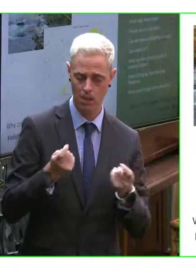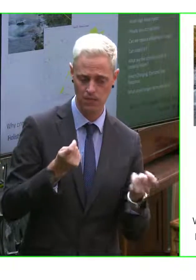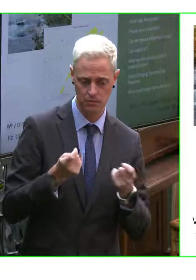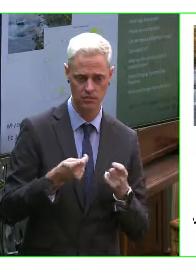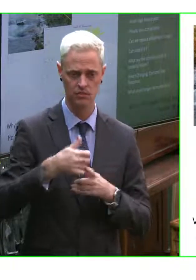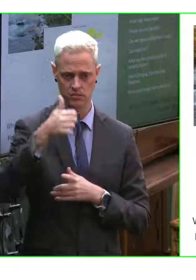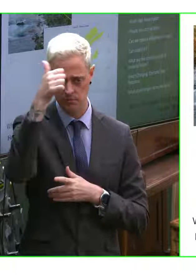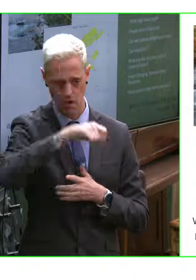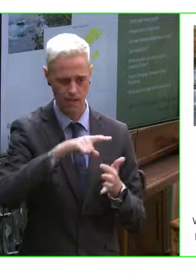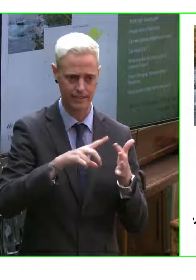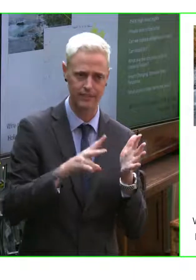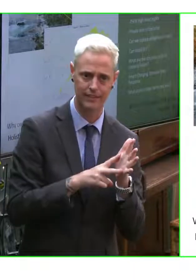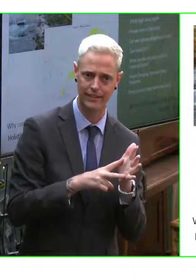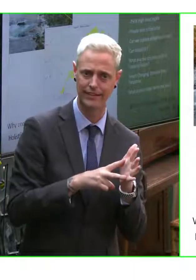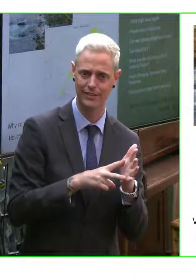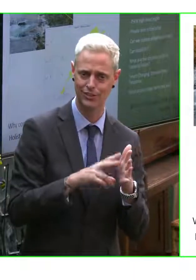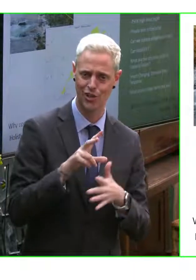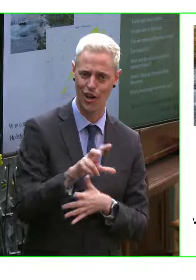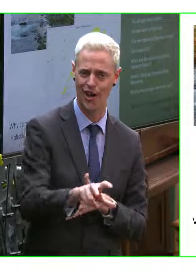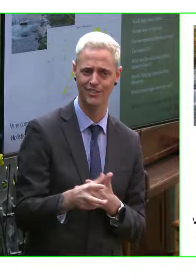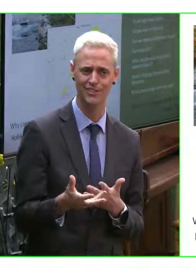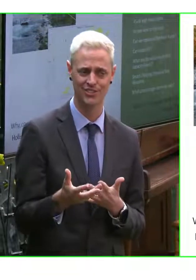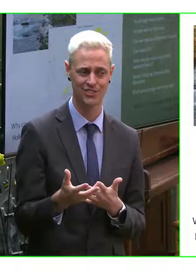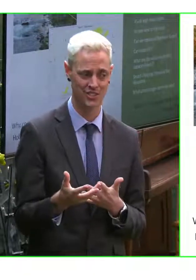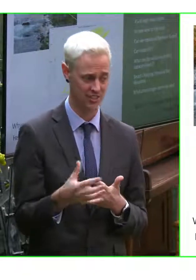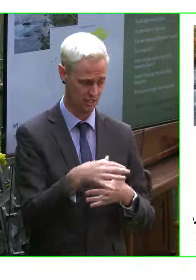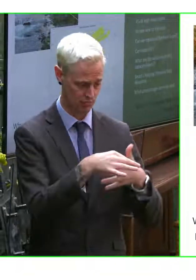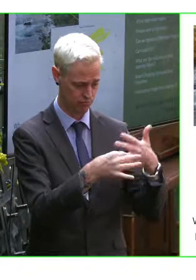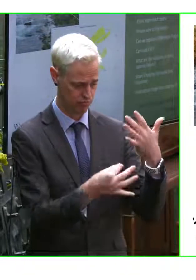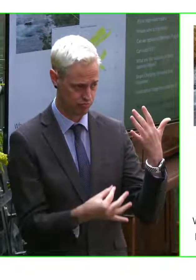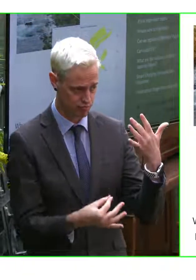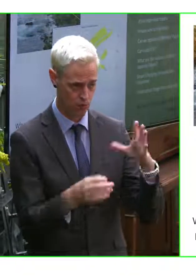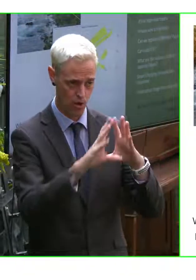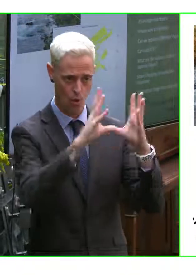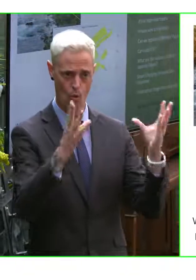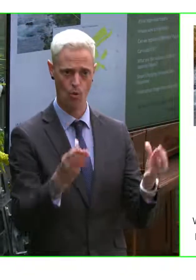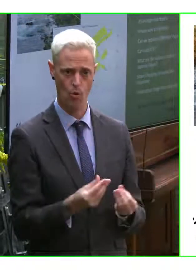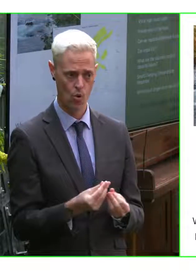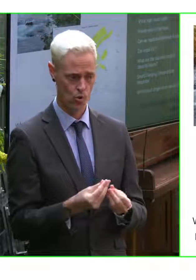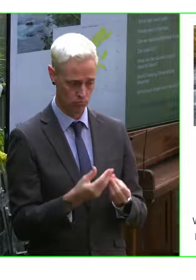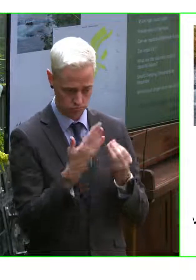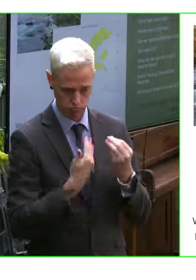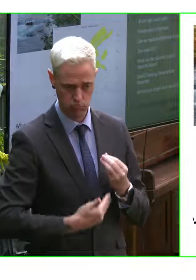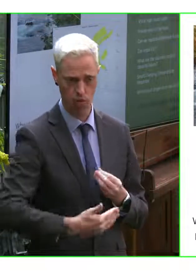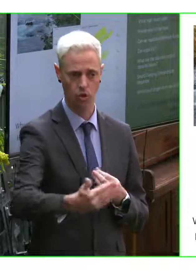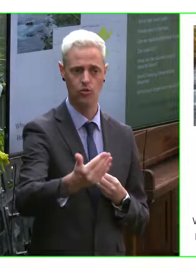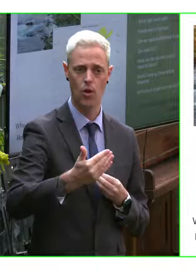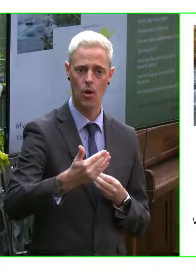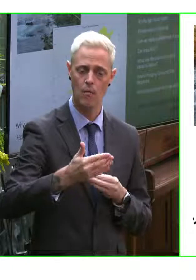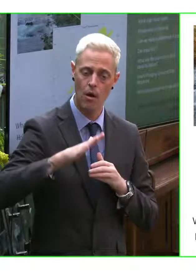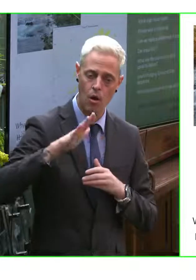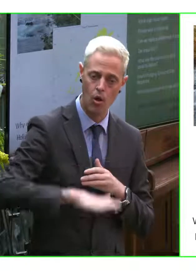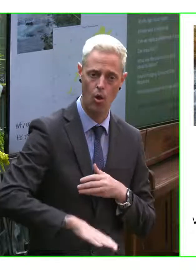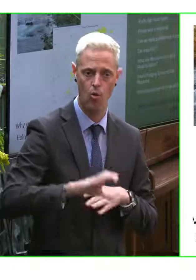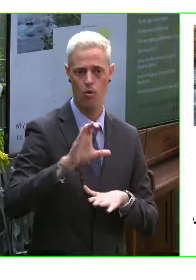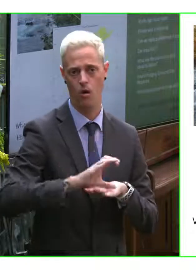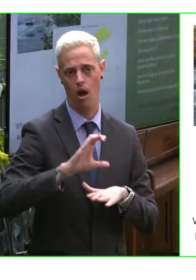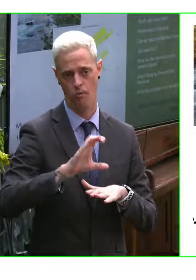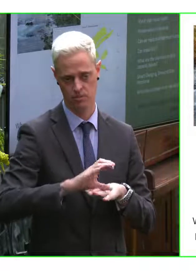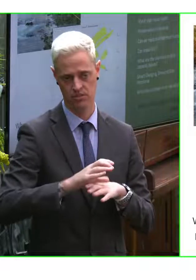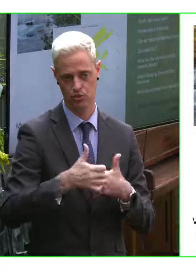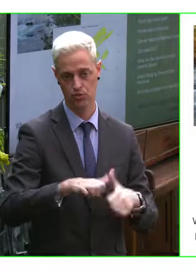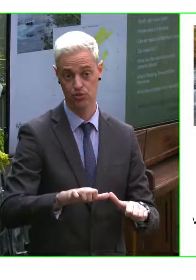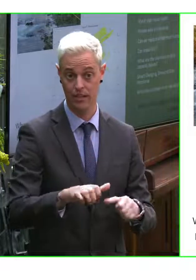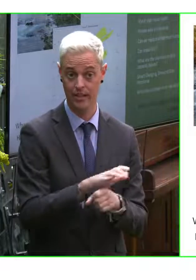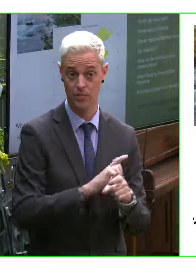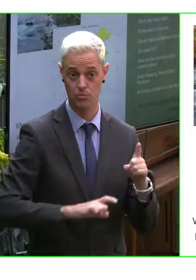EV chargers. So it's really getting the community to think holistically about the long-term low-carbon solutions within their